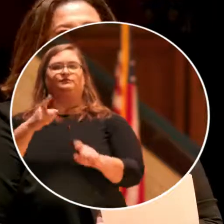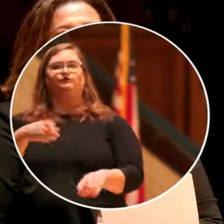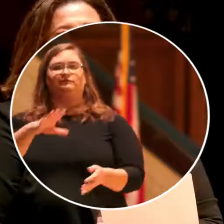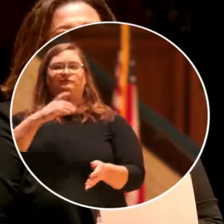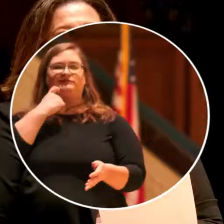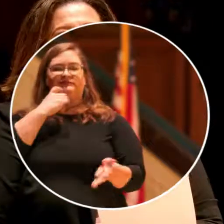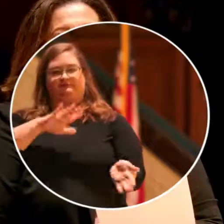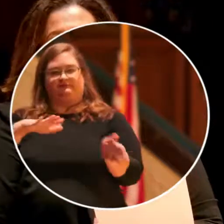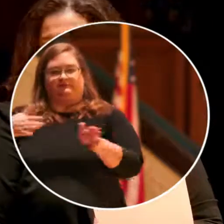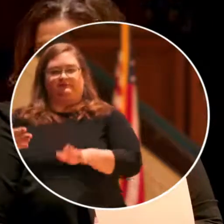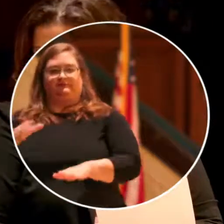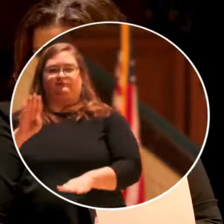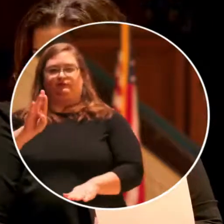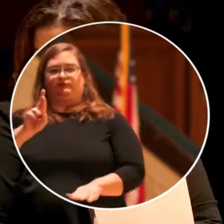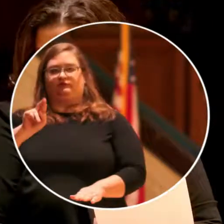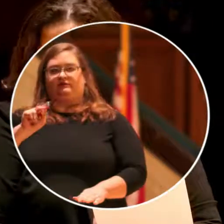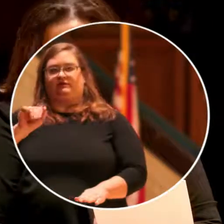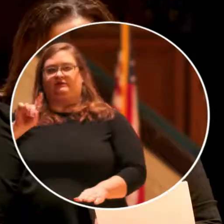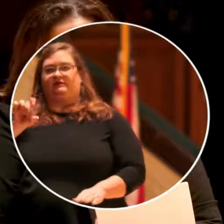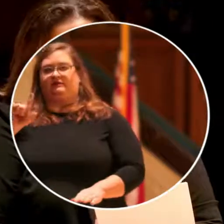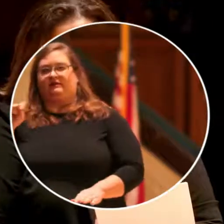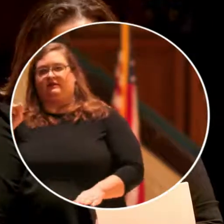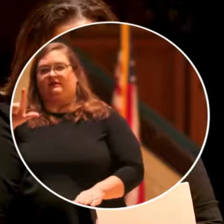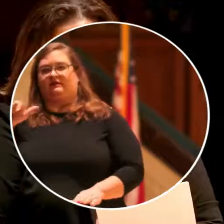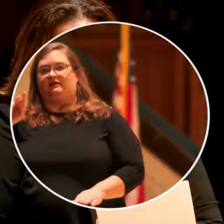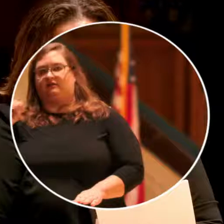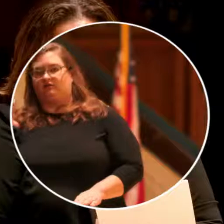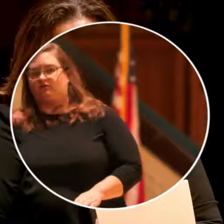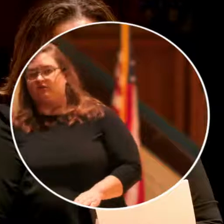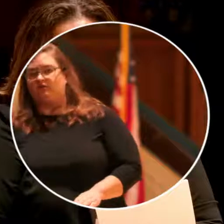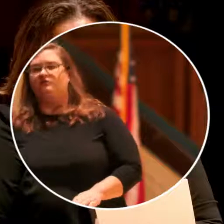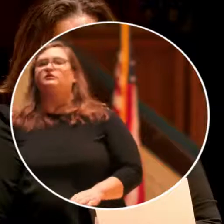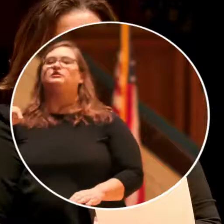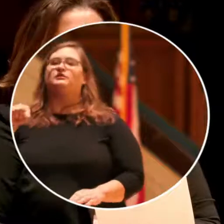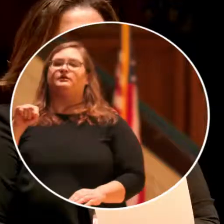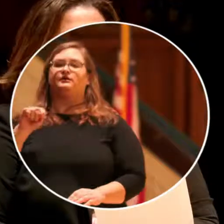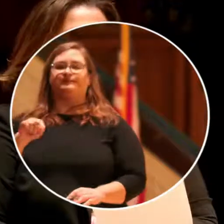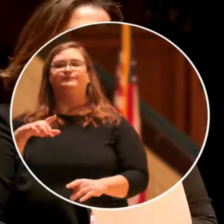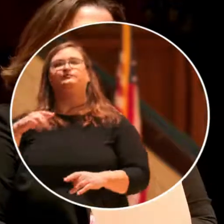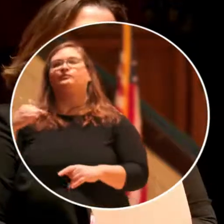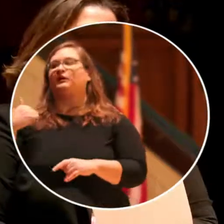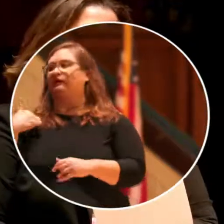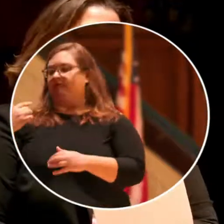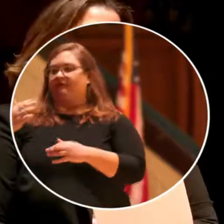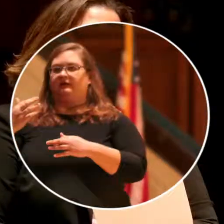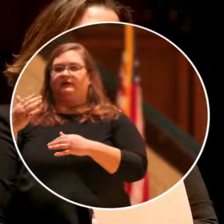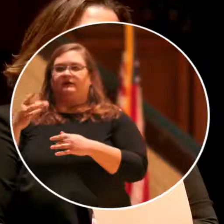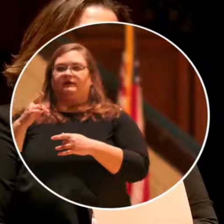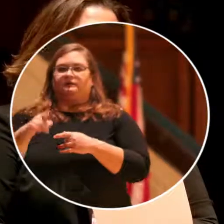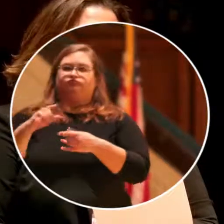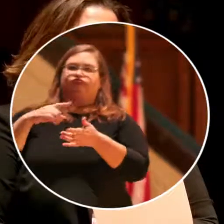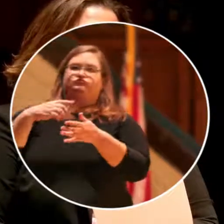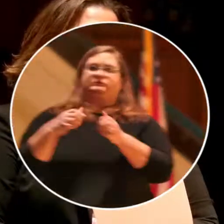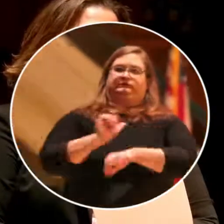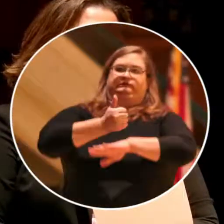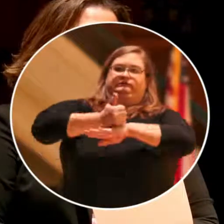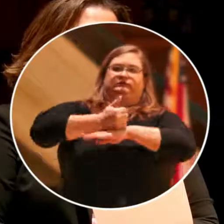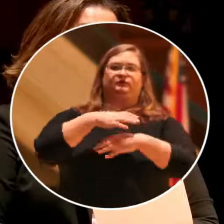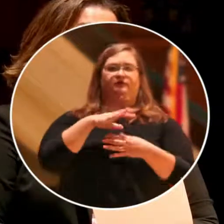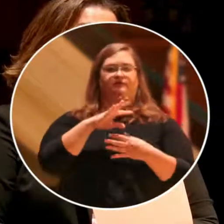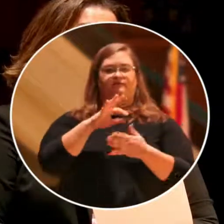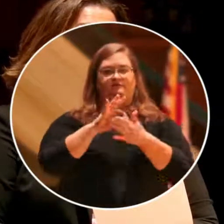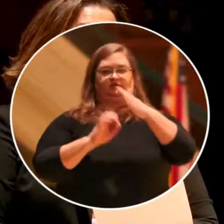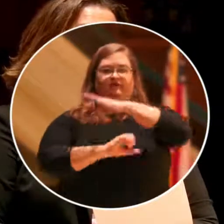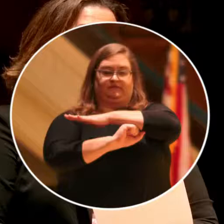the darkness. As years went on, now Dr. Takia Graham reminded us that love can be a life preserver and